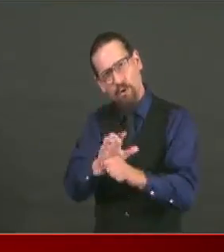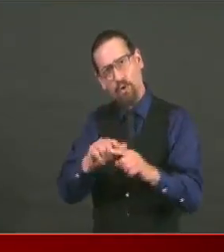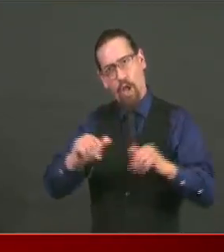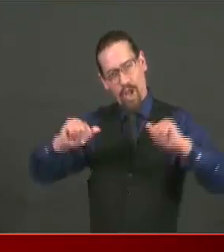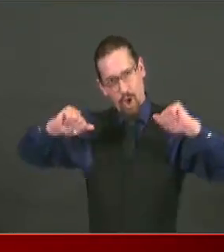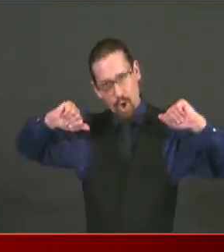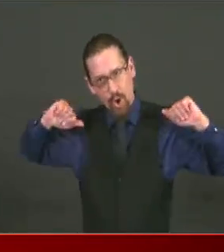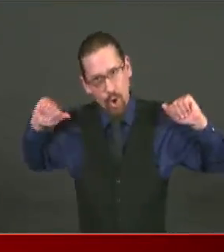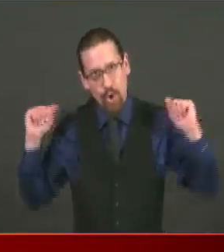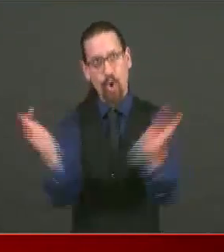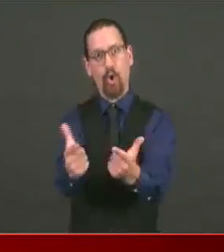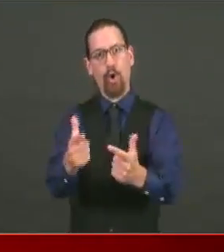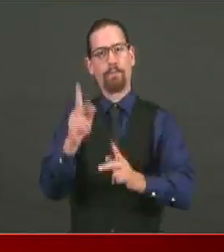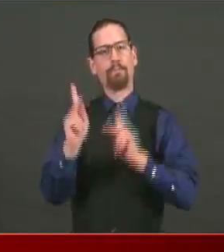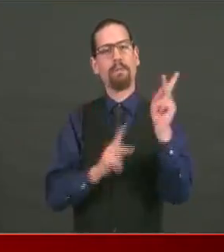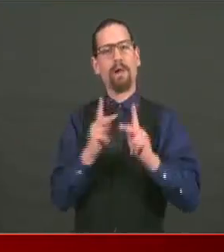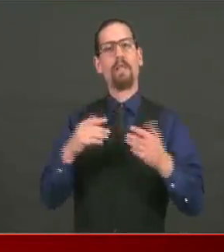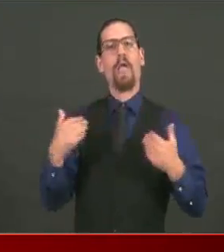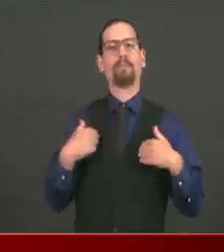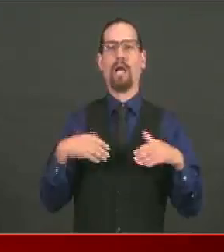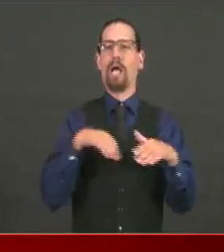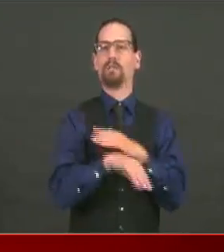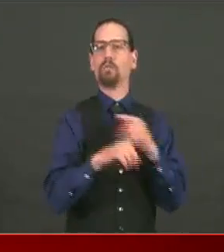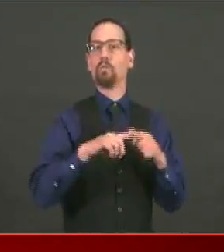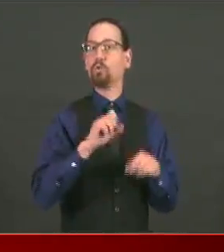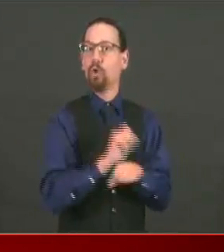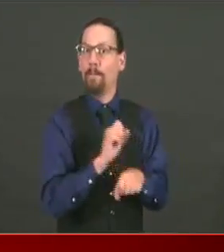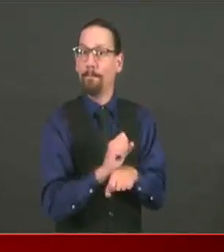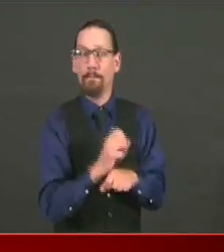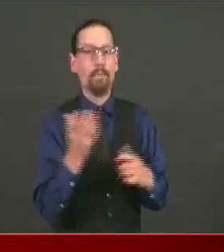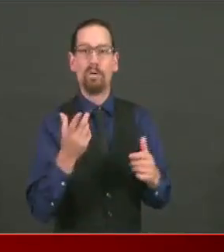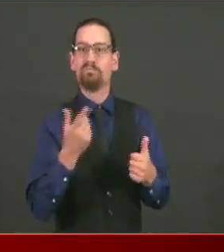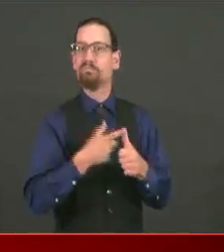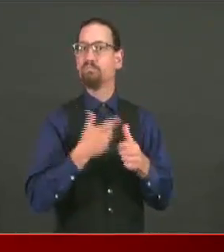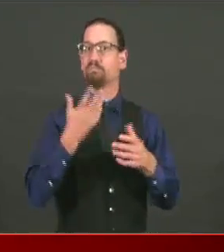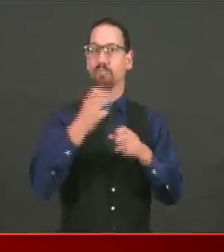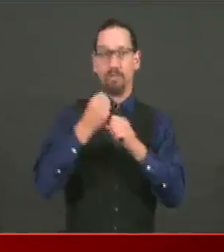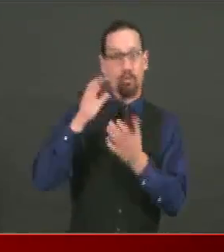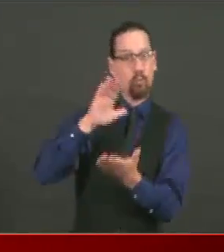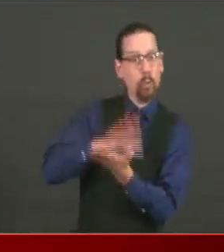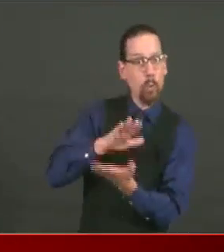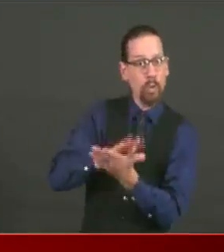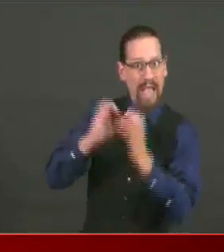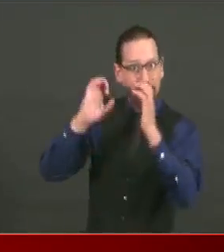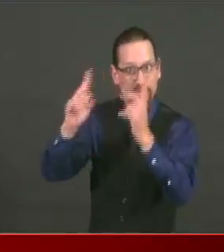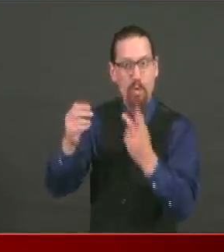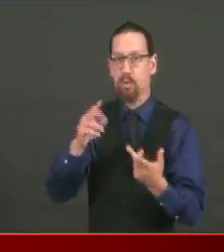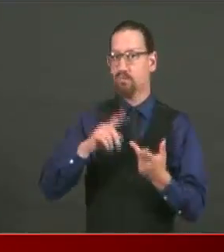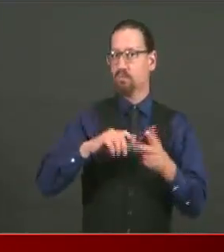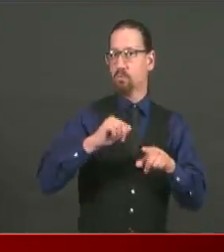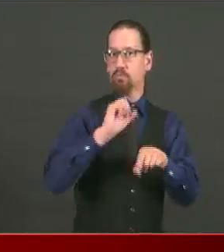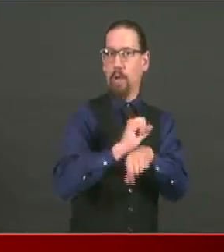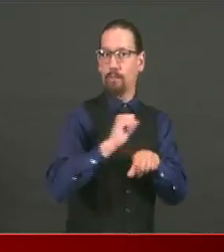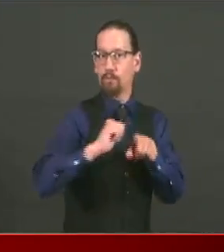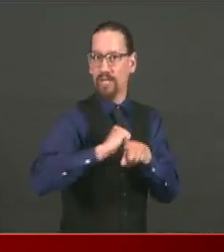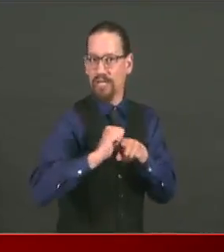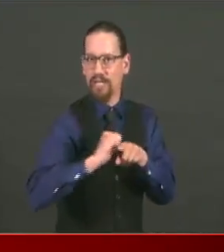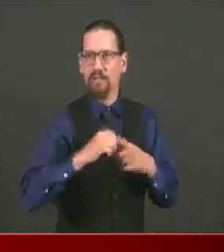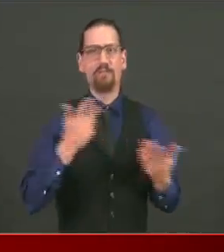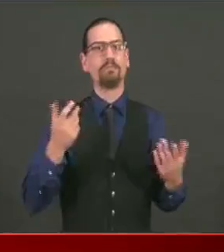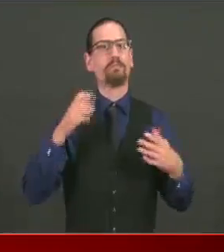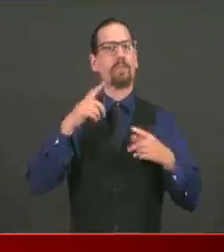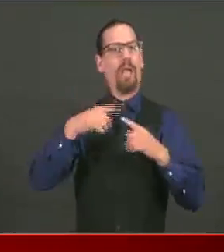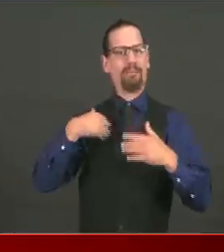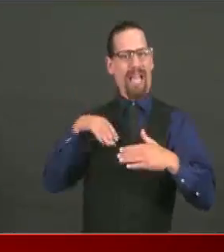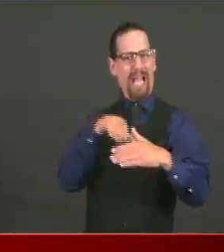access to the job training and education that they need to get a good job, that small businesses have access to the support